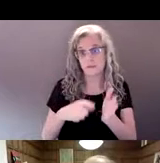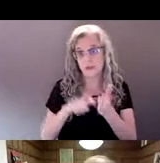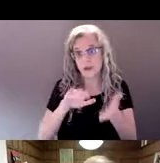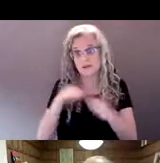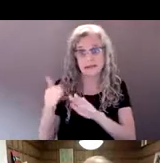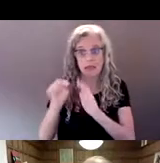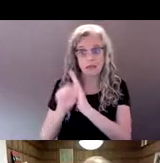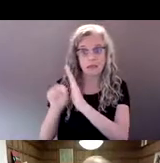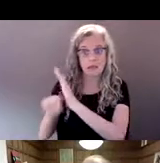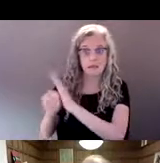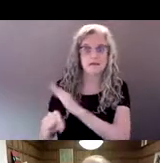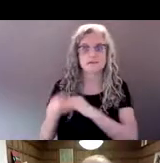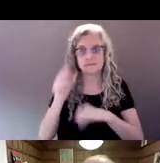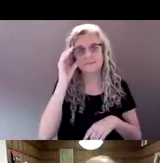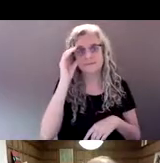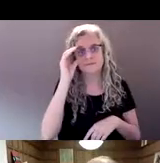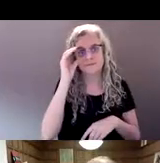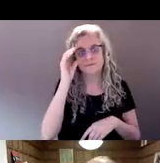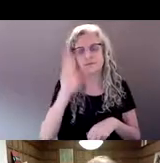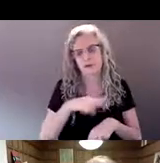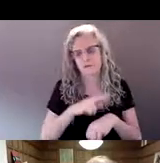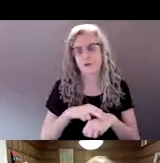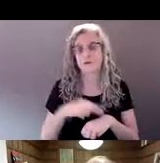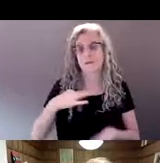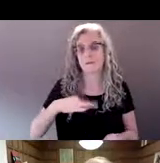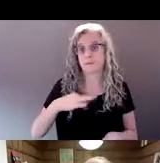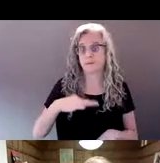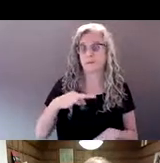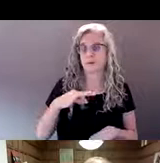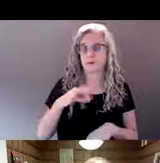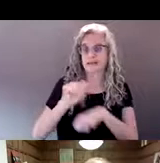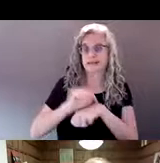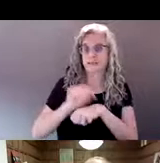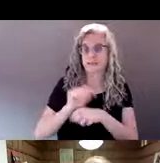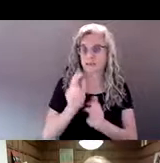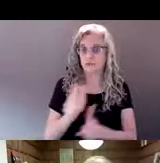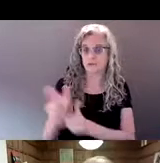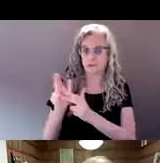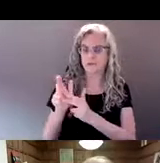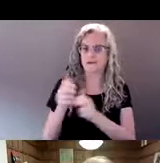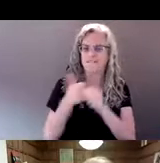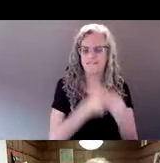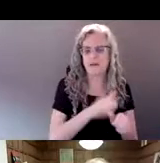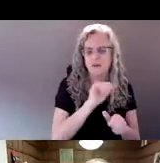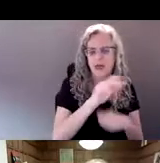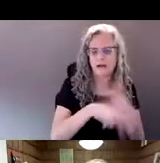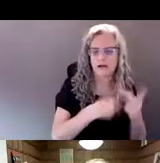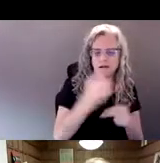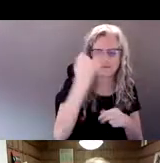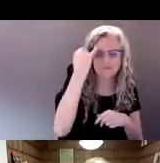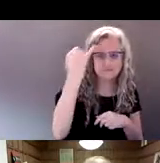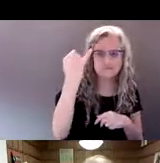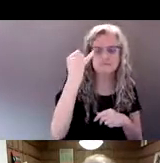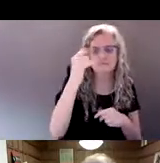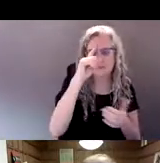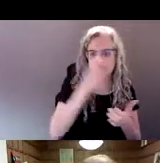slide. There's no doubt that the Pittsburgh shooter was animated by many of these arguments, particularly arguments about the Jews'